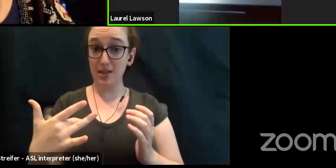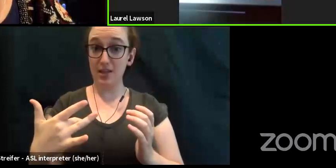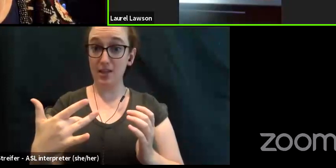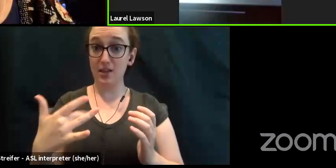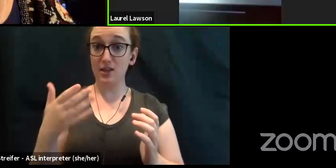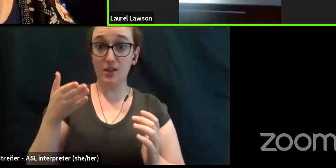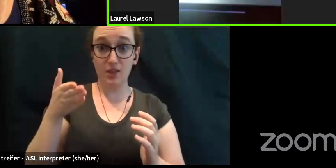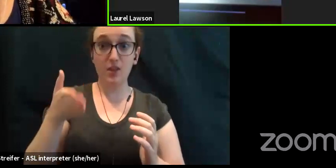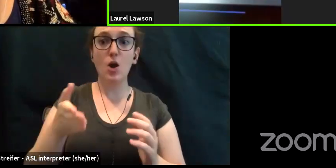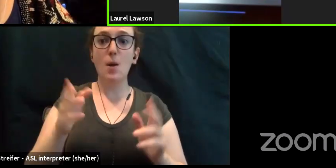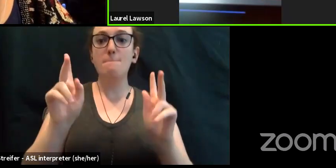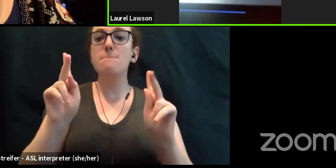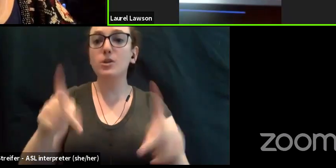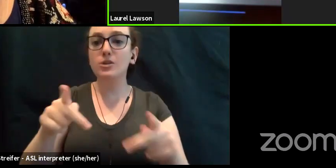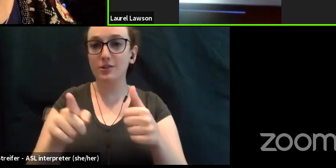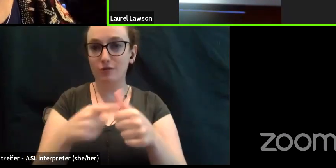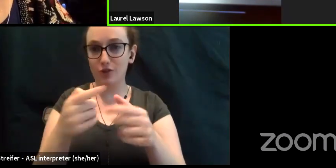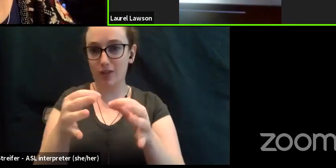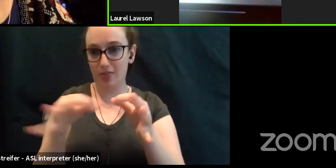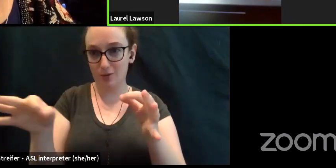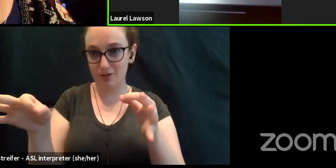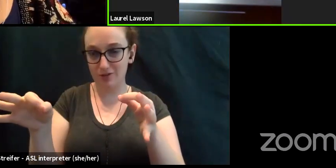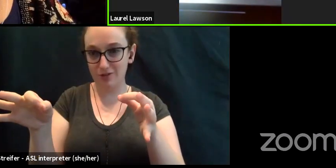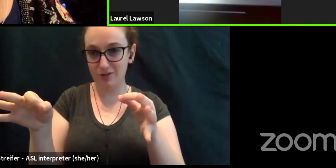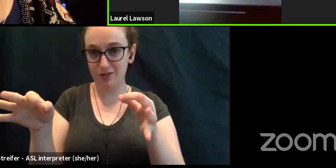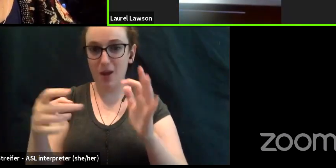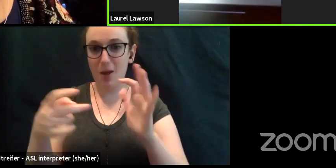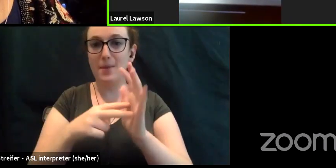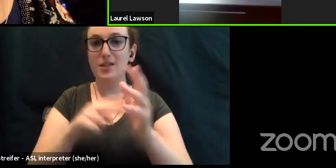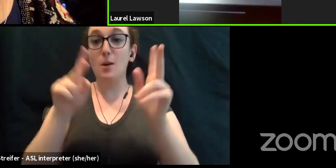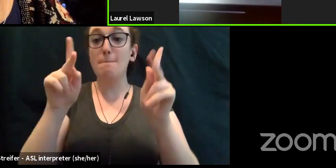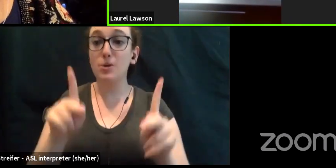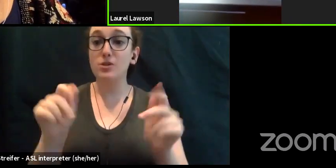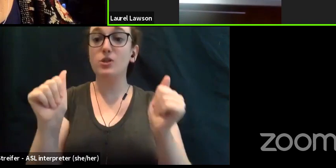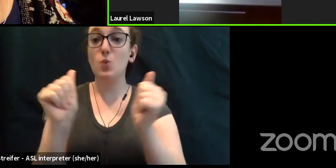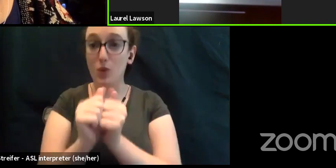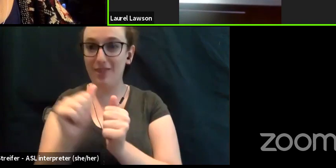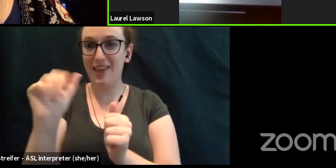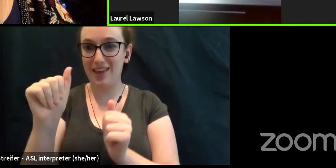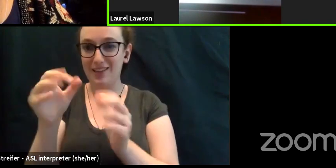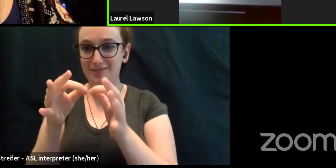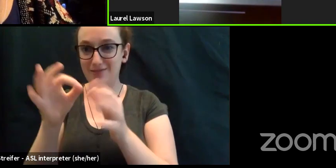was person first language, which most of you have probably heard say person with a disability.